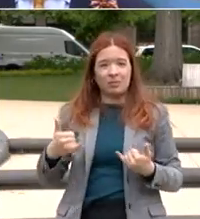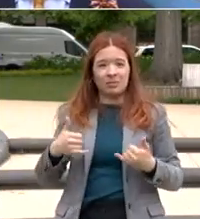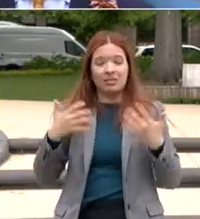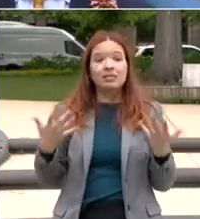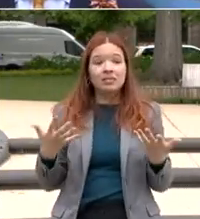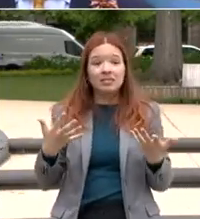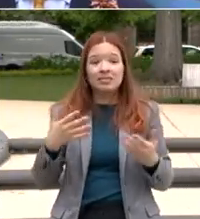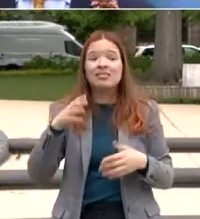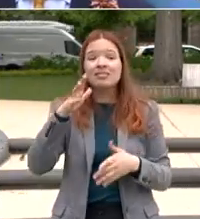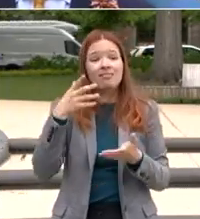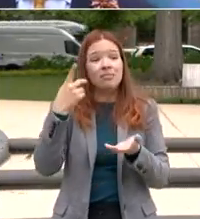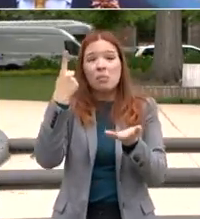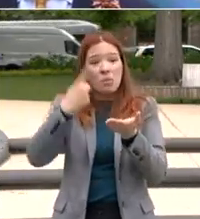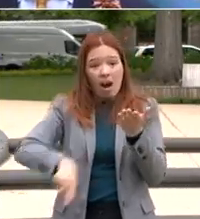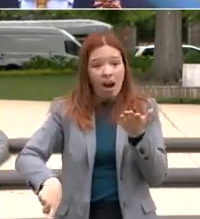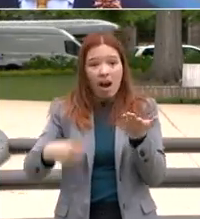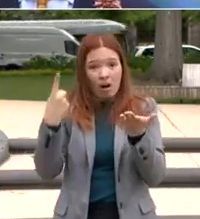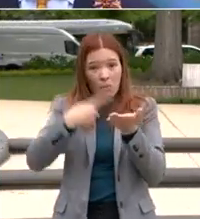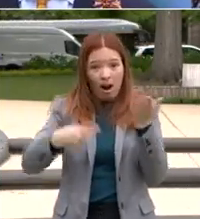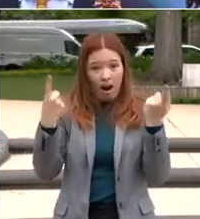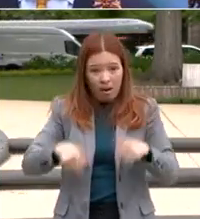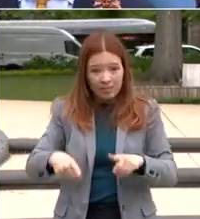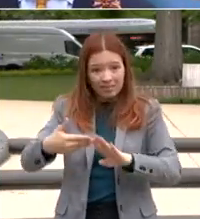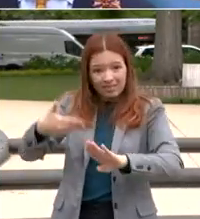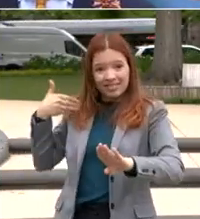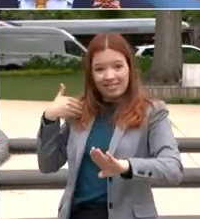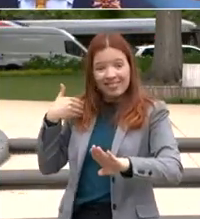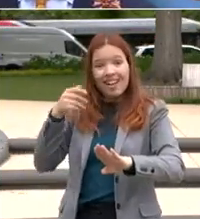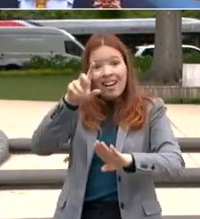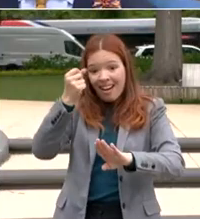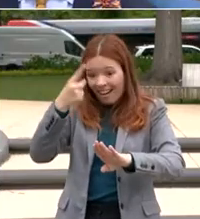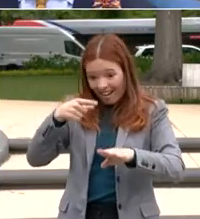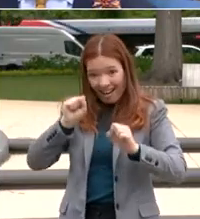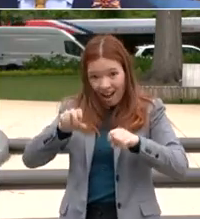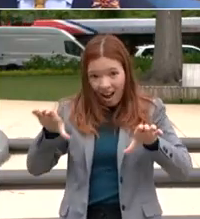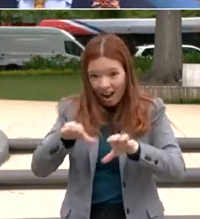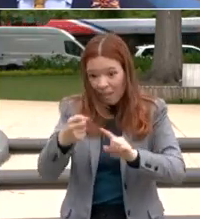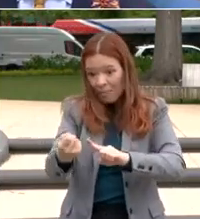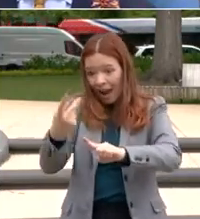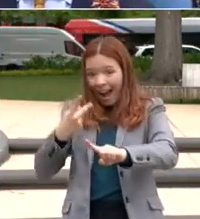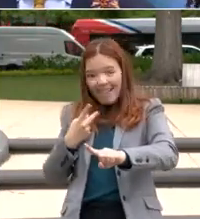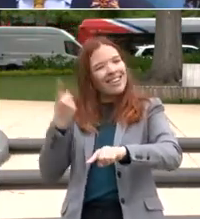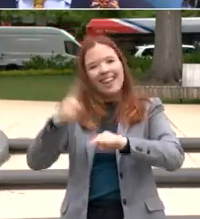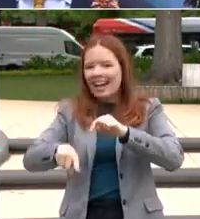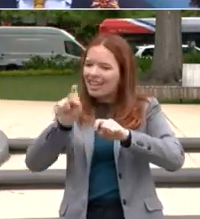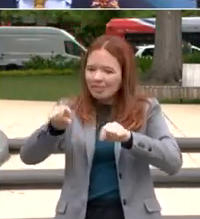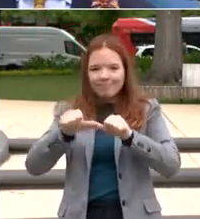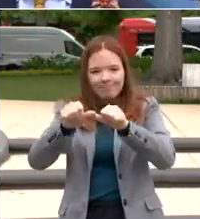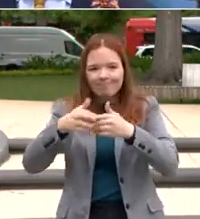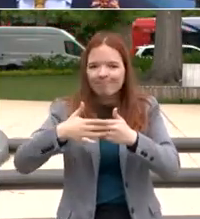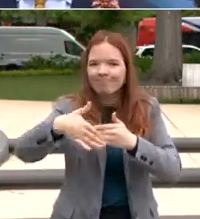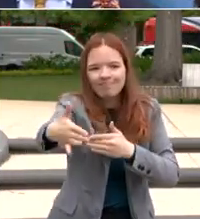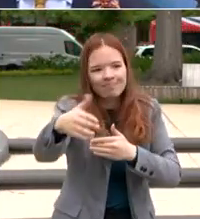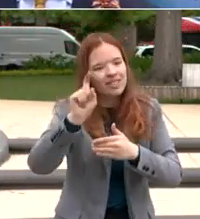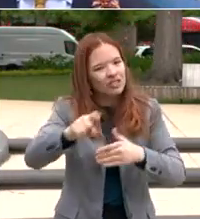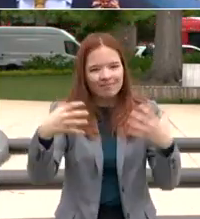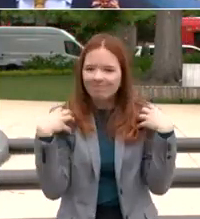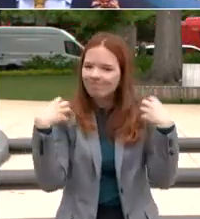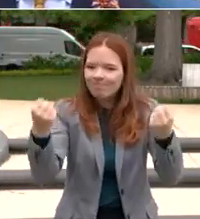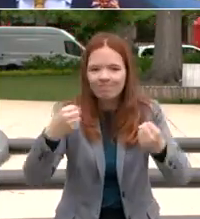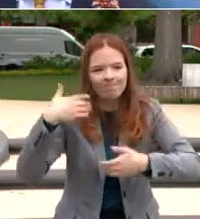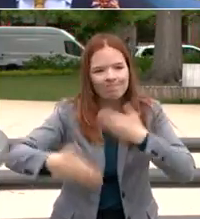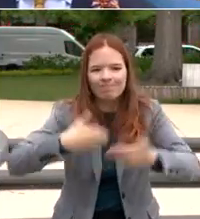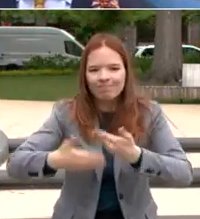pre-pandemic reality. That's why I introduced the Build the Recovery Act to help downtown be reimagined. And there are a lot of great pieces in this